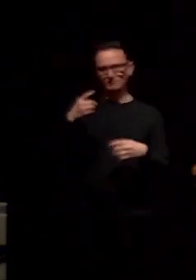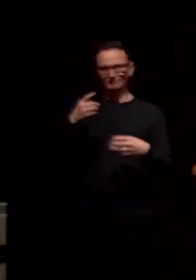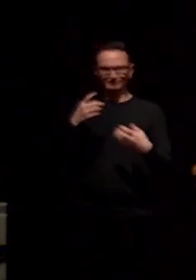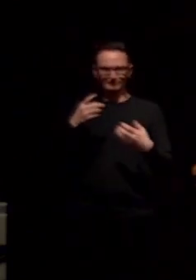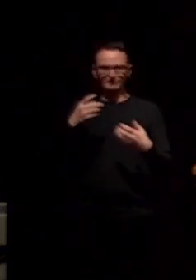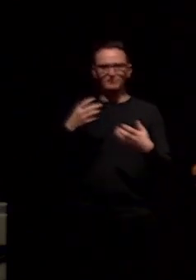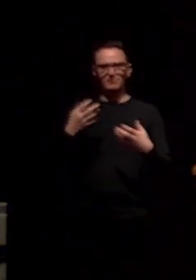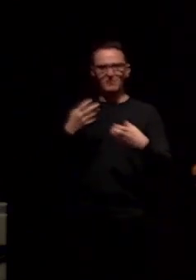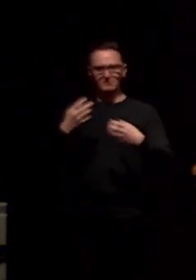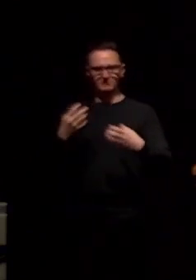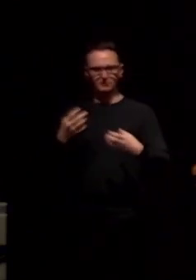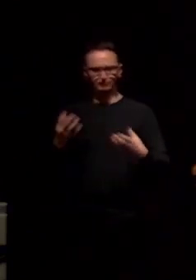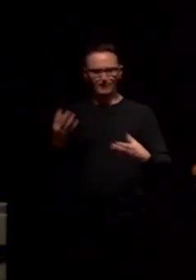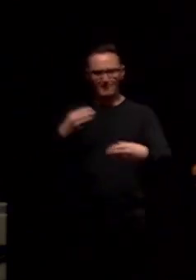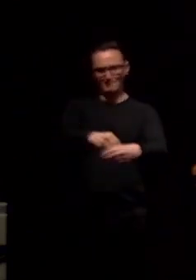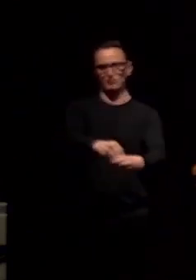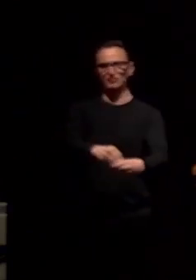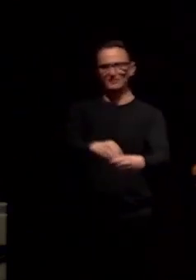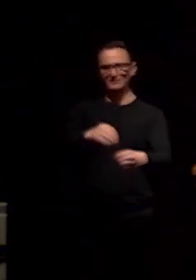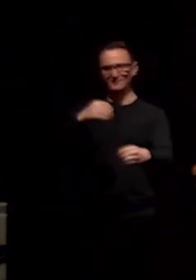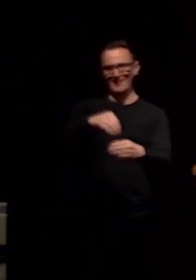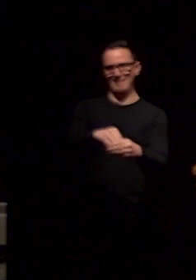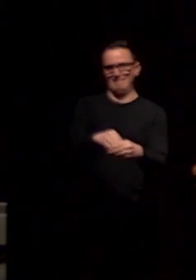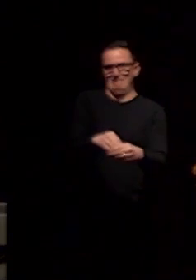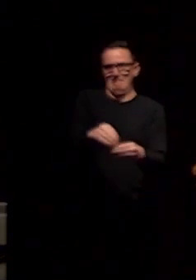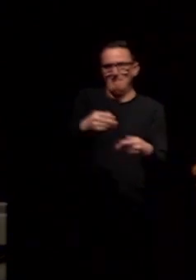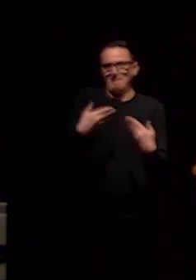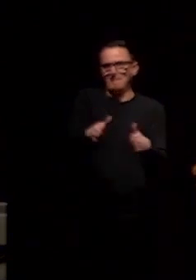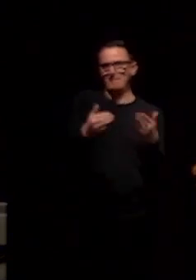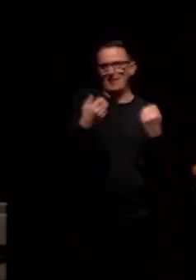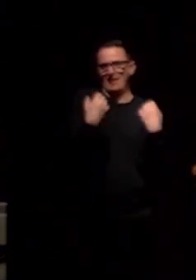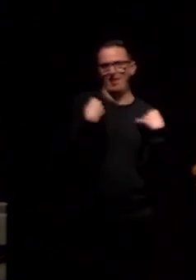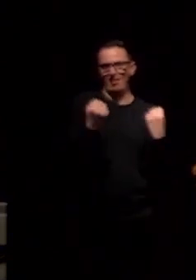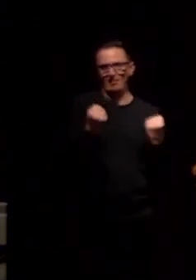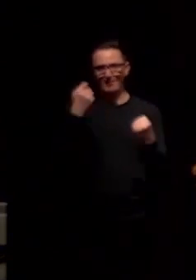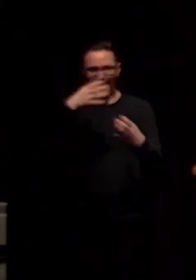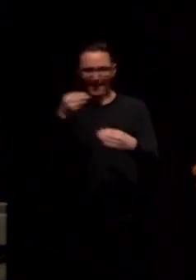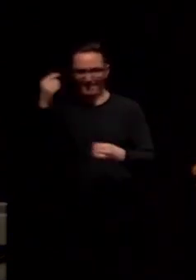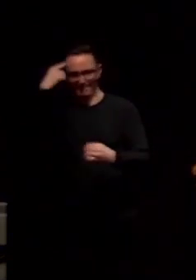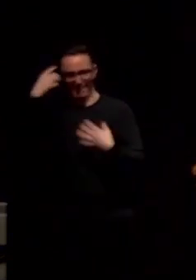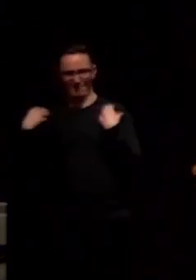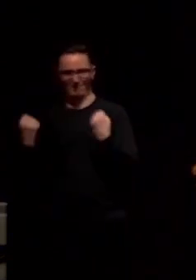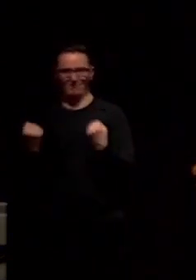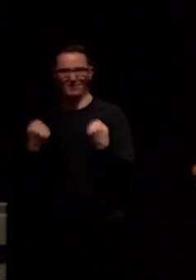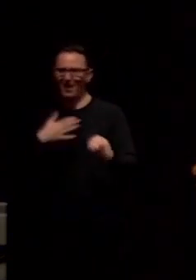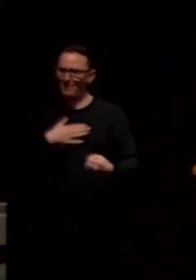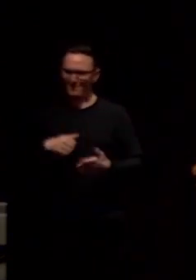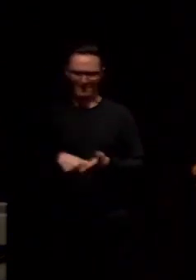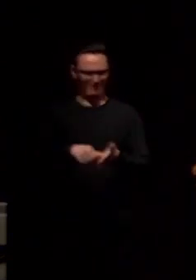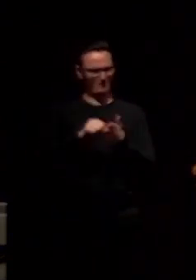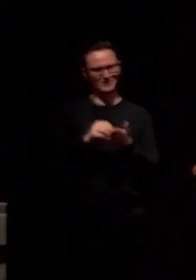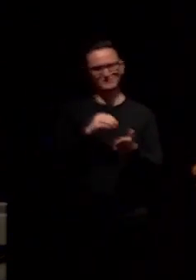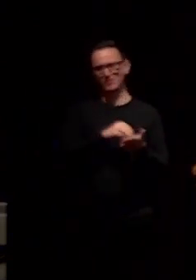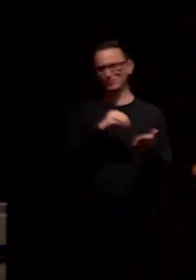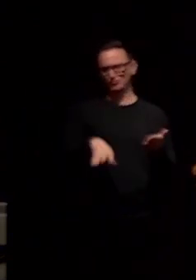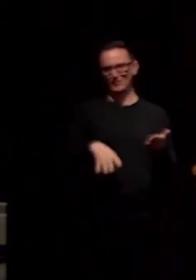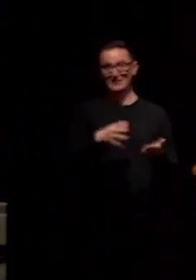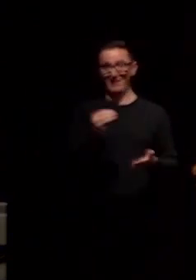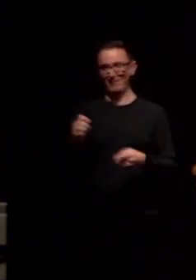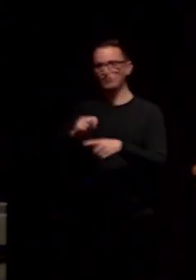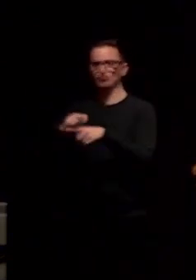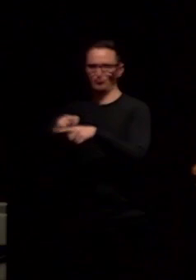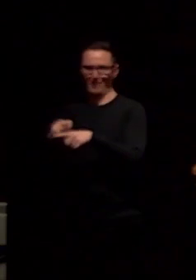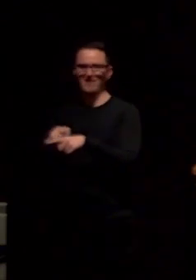and mental health. But that's worked, and I'm just impressed by the students and trainees, because a lot of health